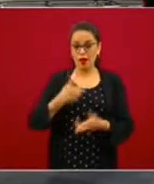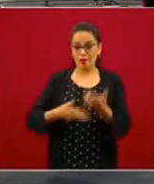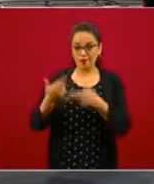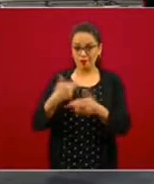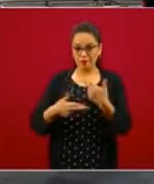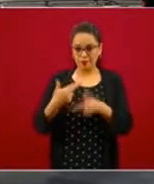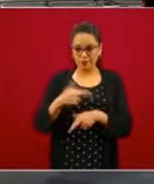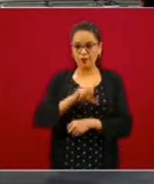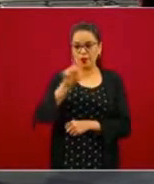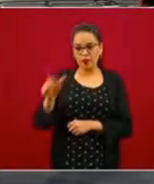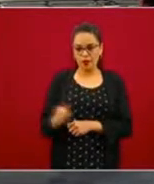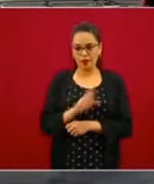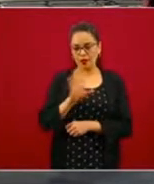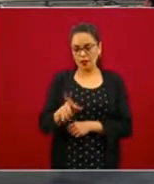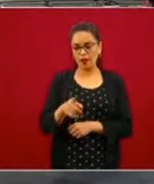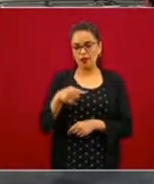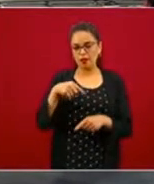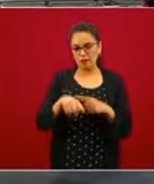temática.